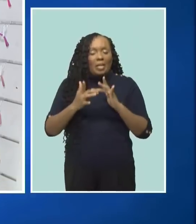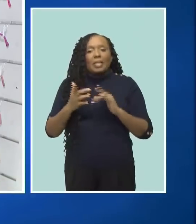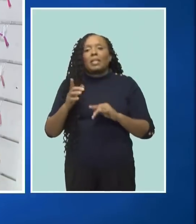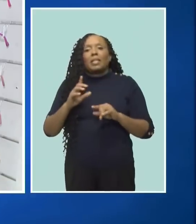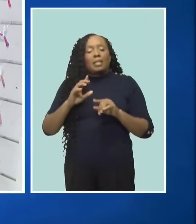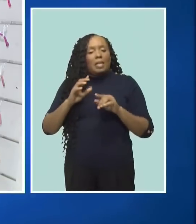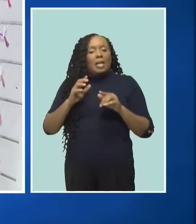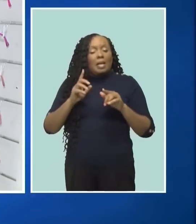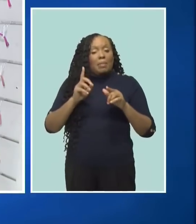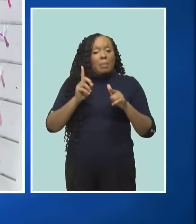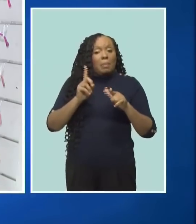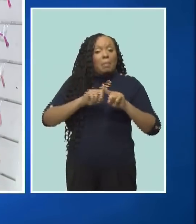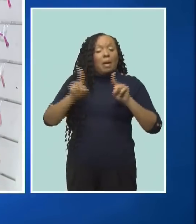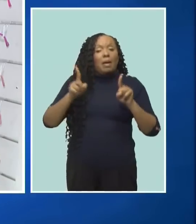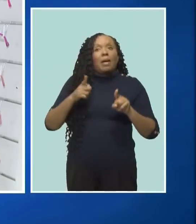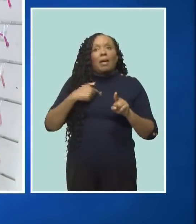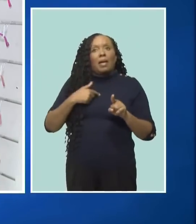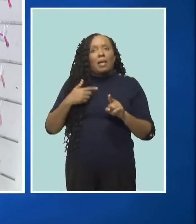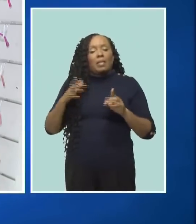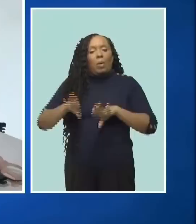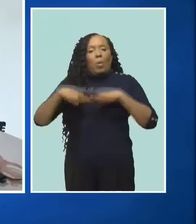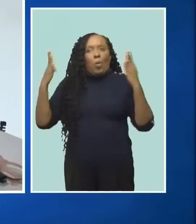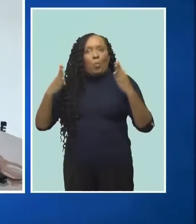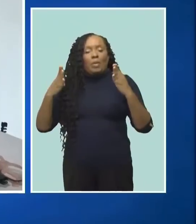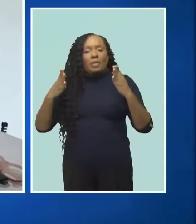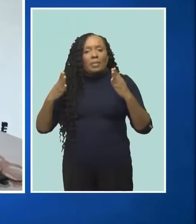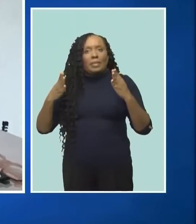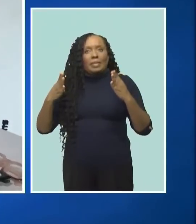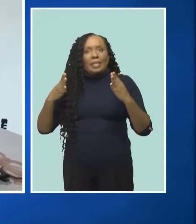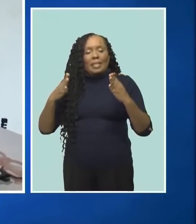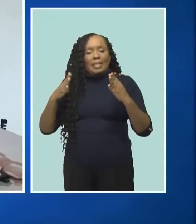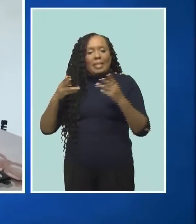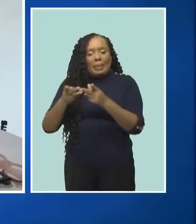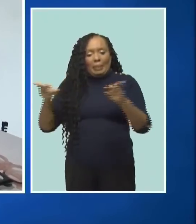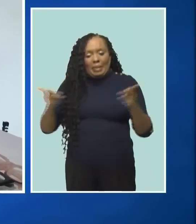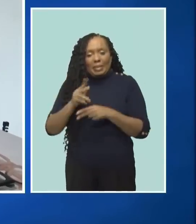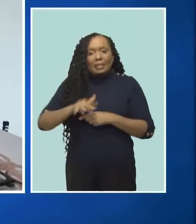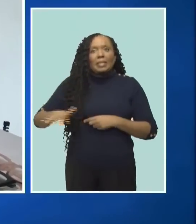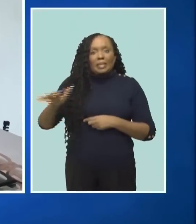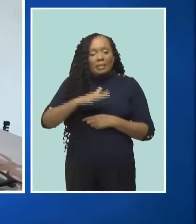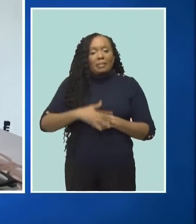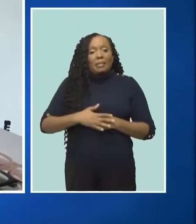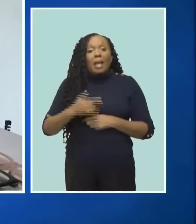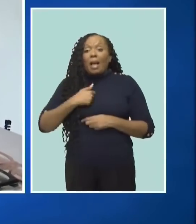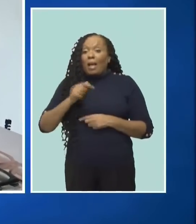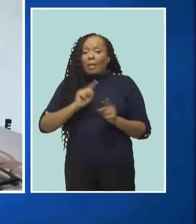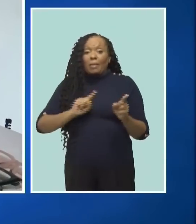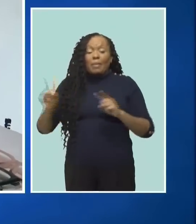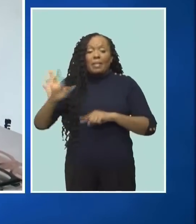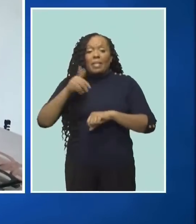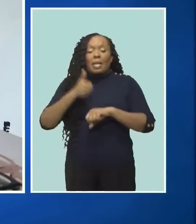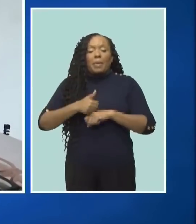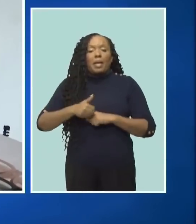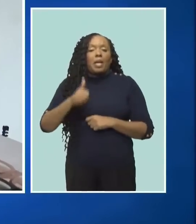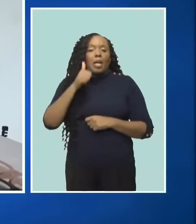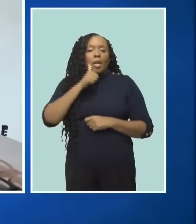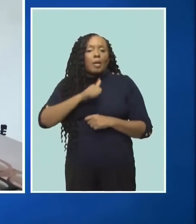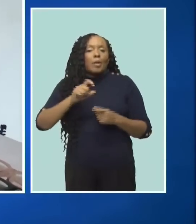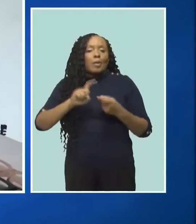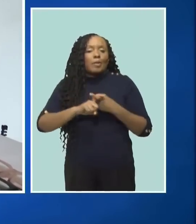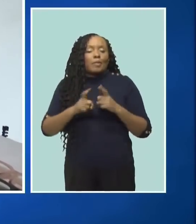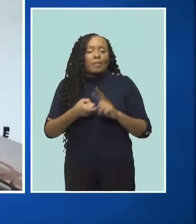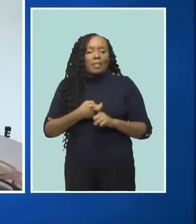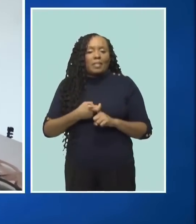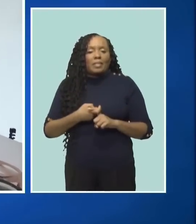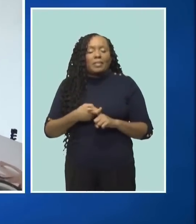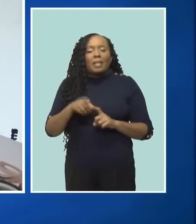into a physical location with the knowledge that they had given to me. Well, you'll see me at the Girlfriends Expo for sure. I did my first pop-up with them at Sky